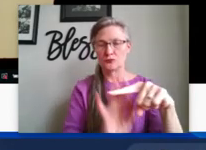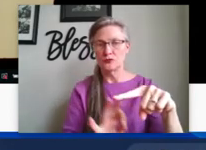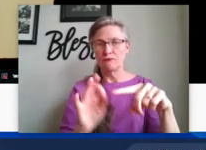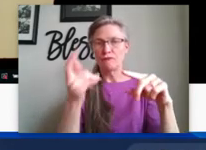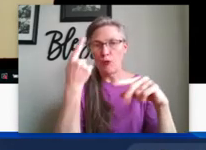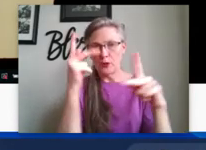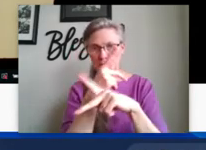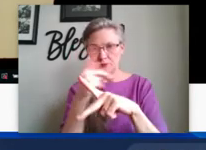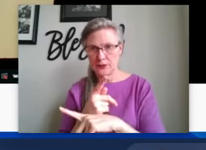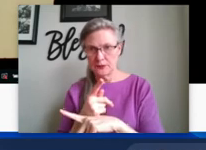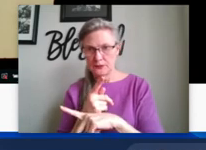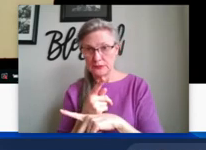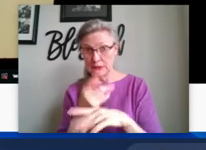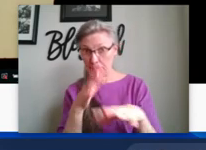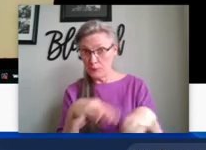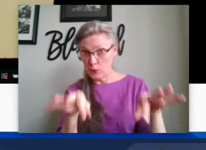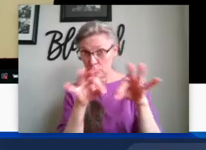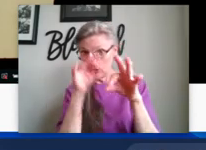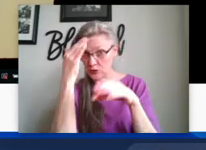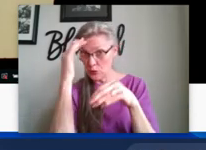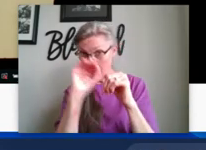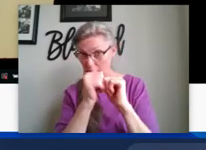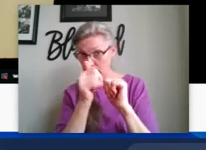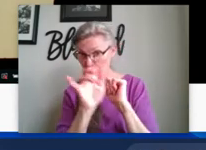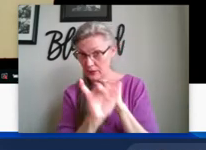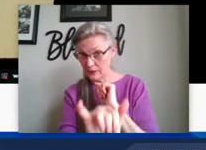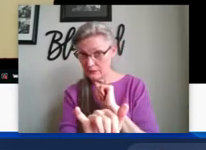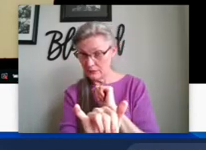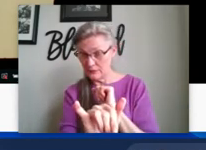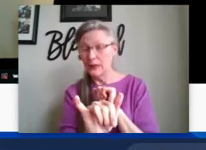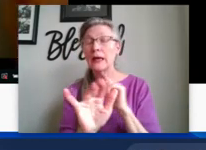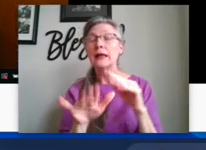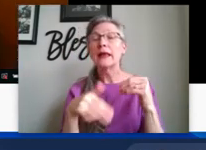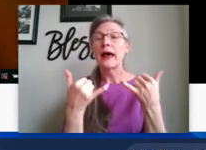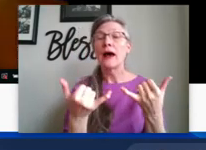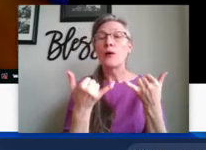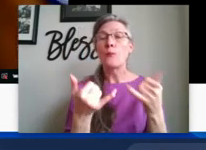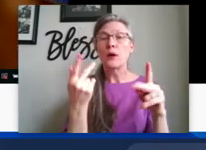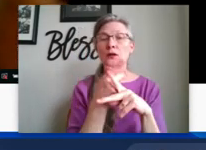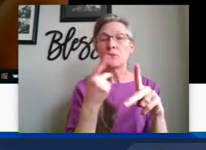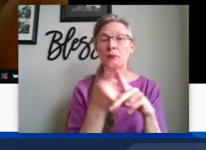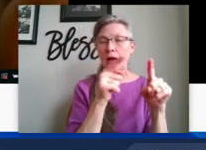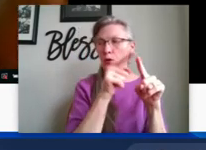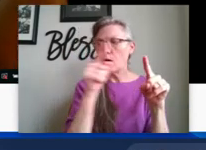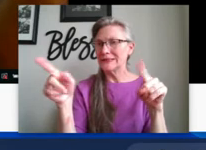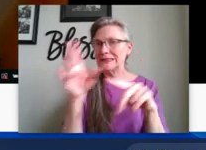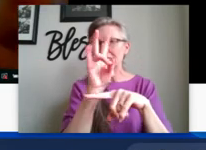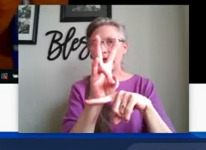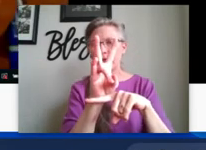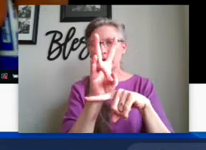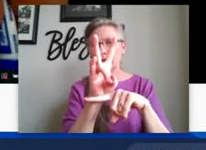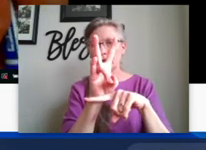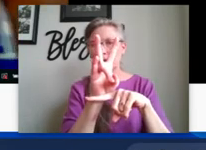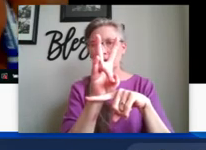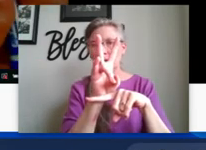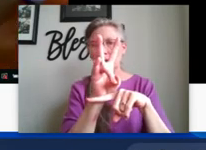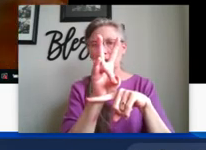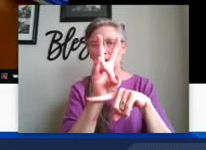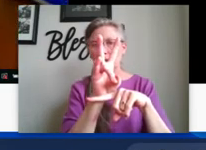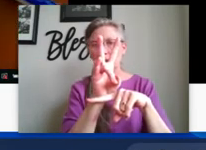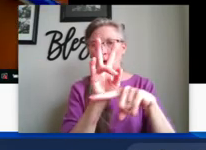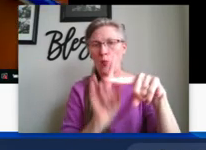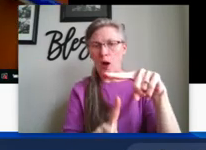together. So see why it's so important to know how to do this? So now we can multiply across. We know that 7 is also, we could